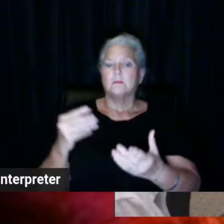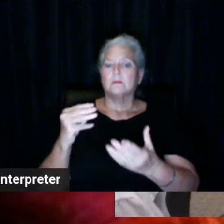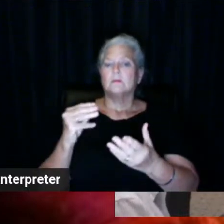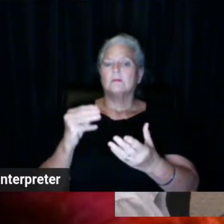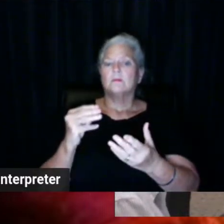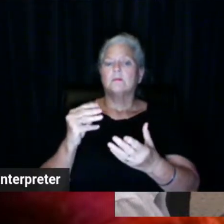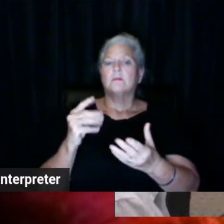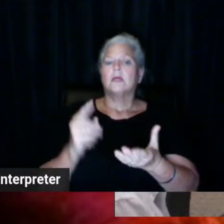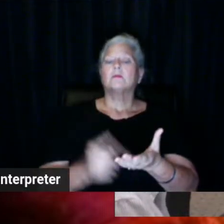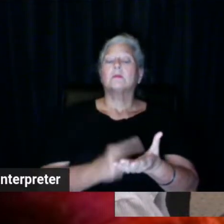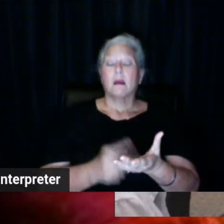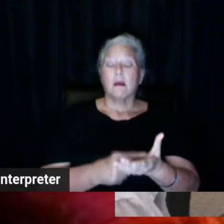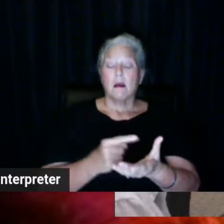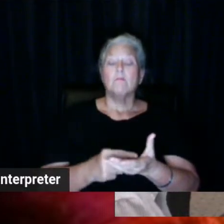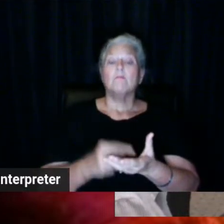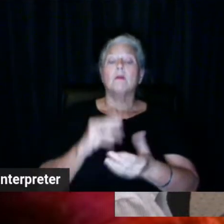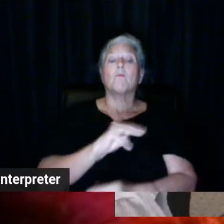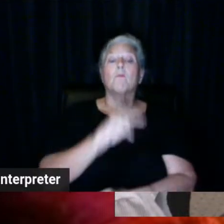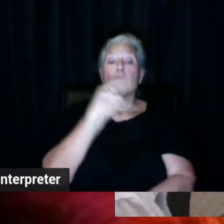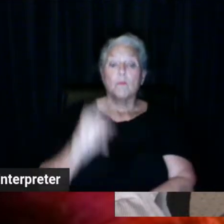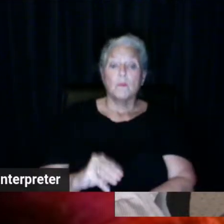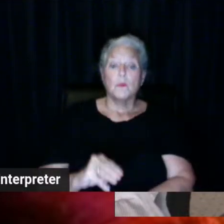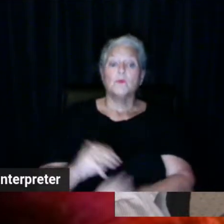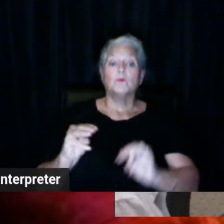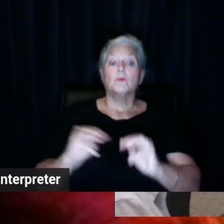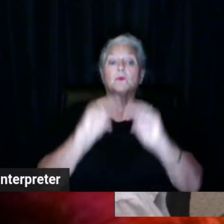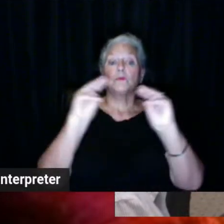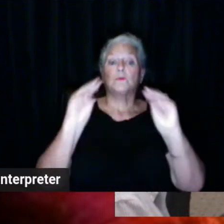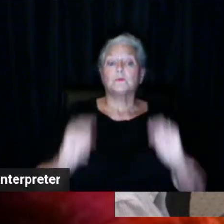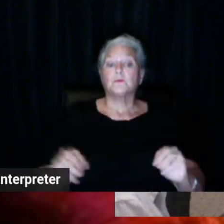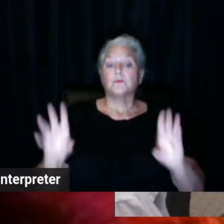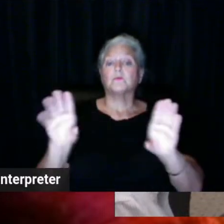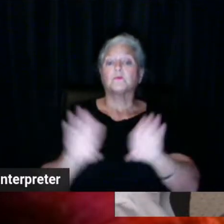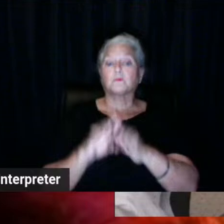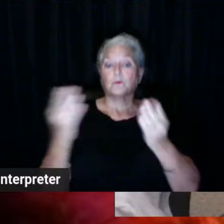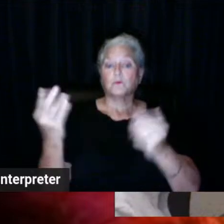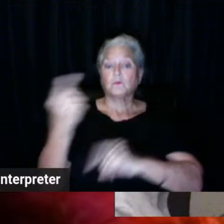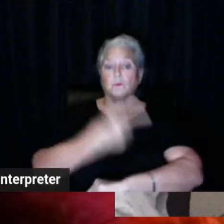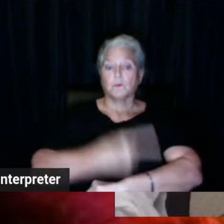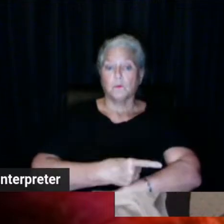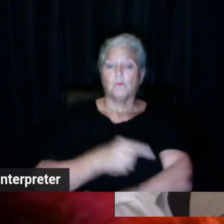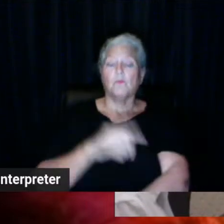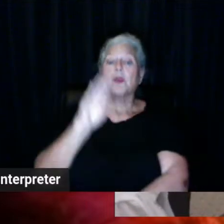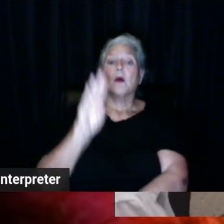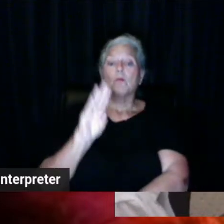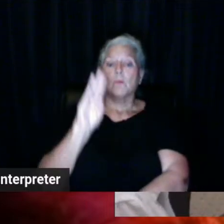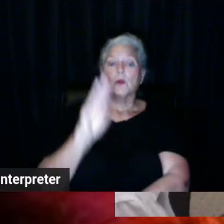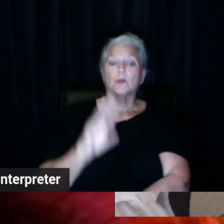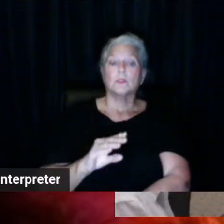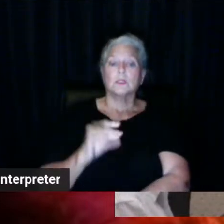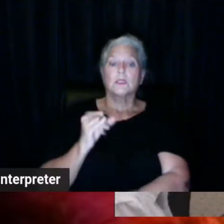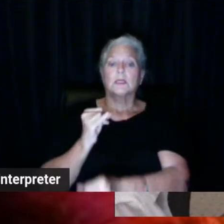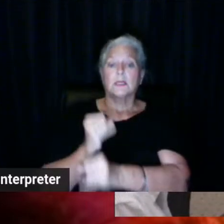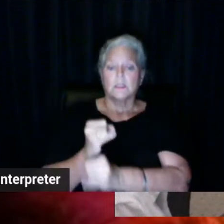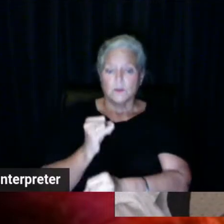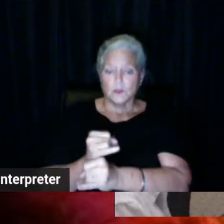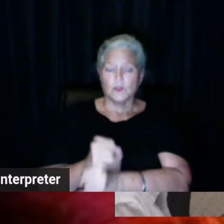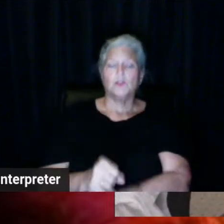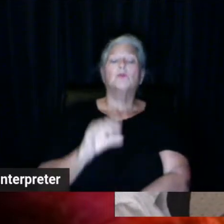free on other days in August include the MIT Museum, Boston's Institute of Contemporary Art,